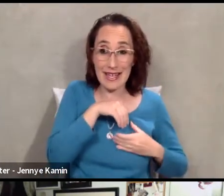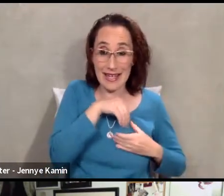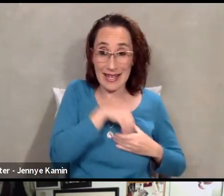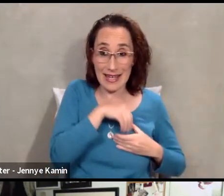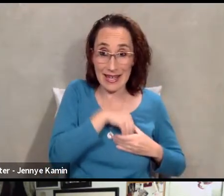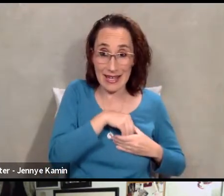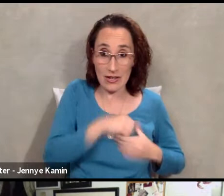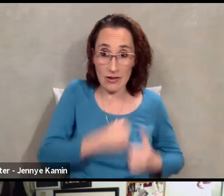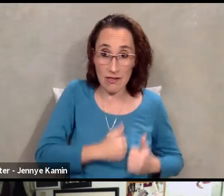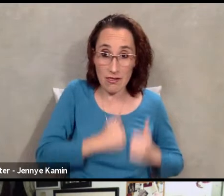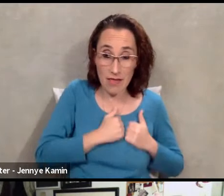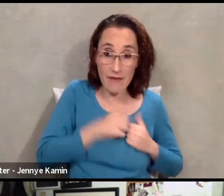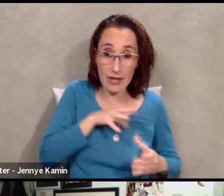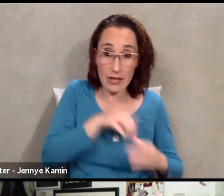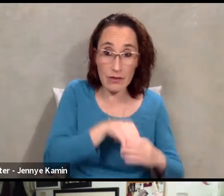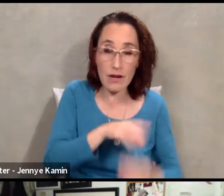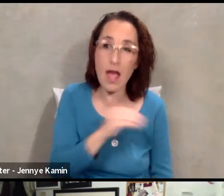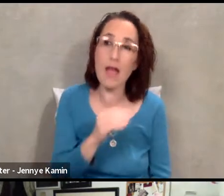like,